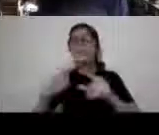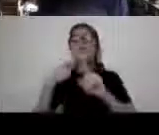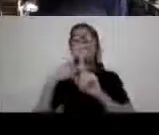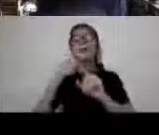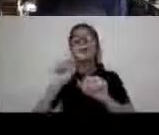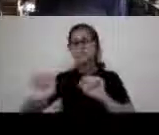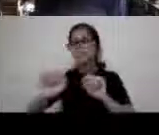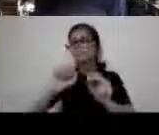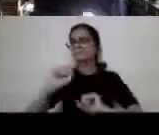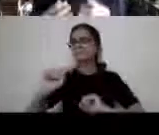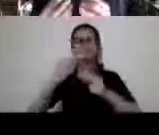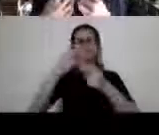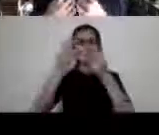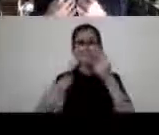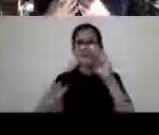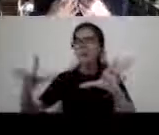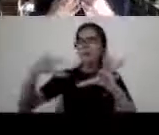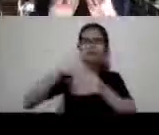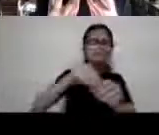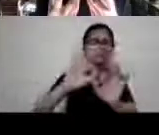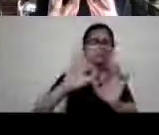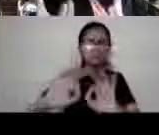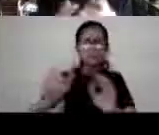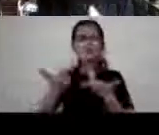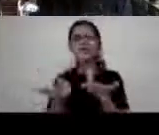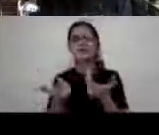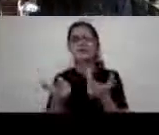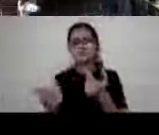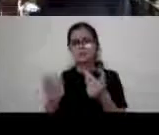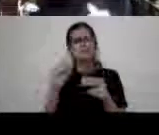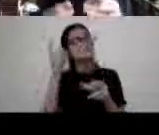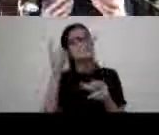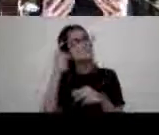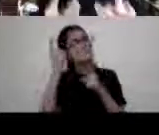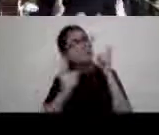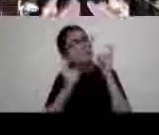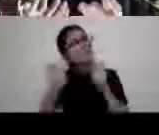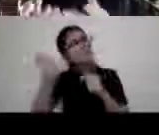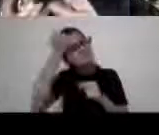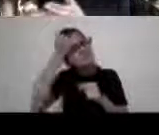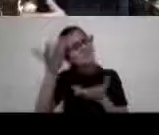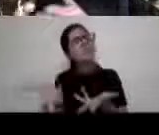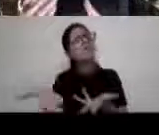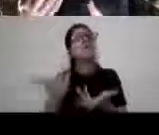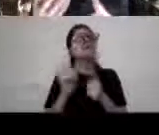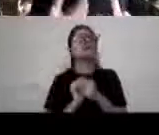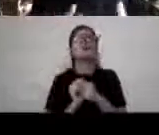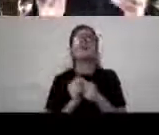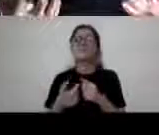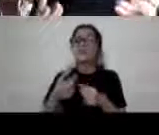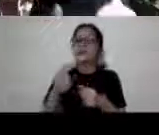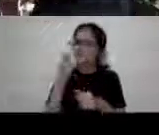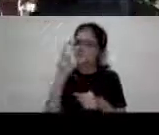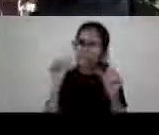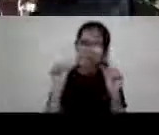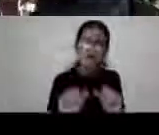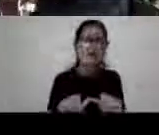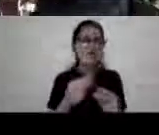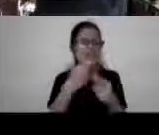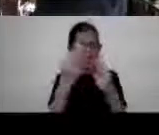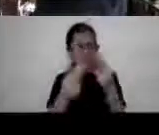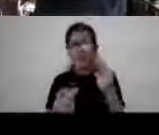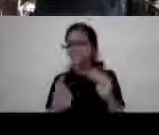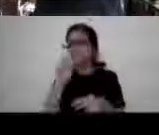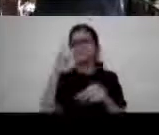art gallery because they might think that they are too stupid and that they might not be able to understand those art